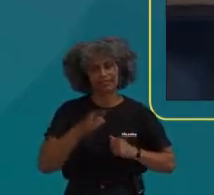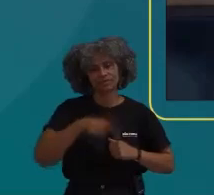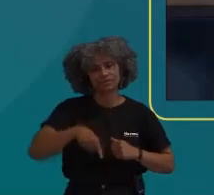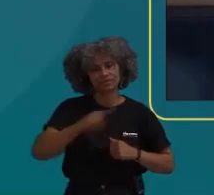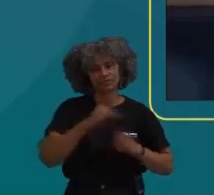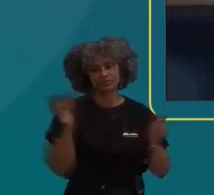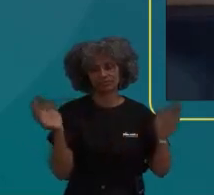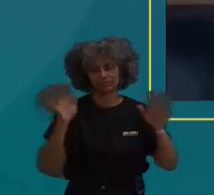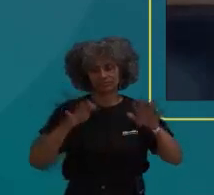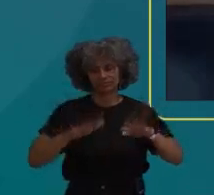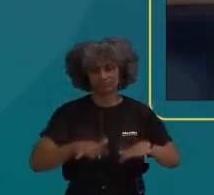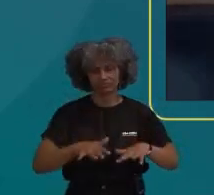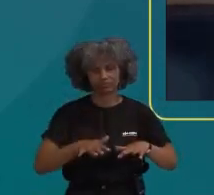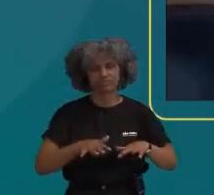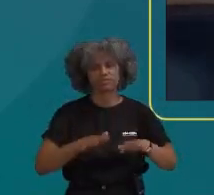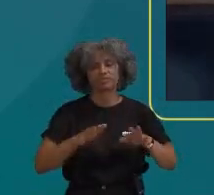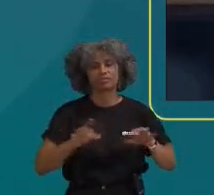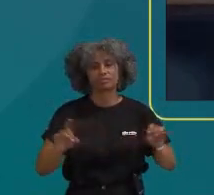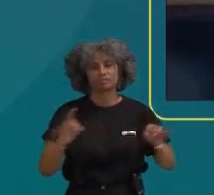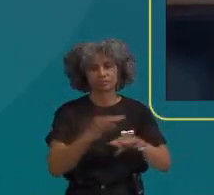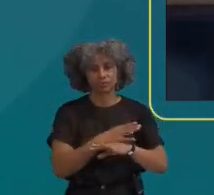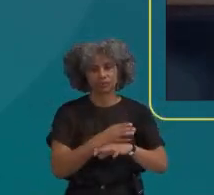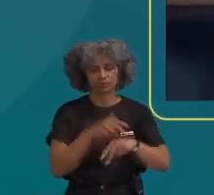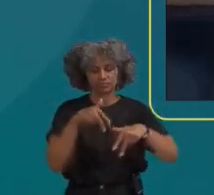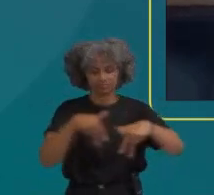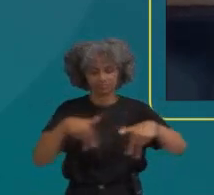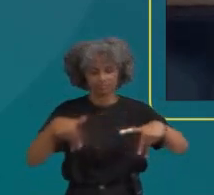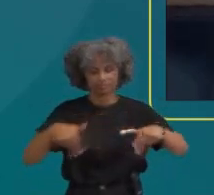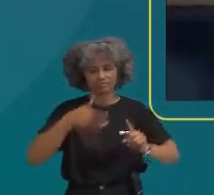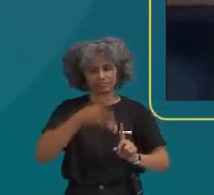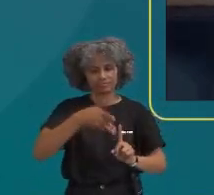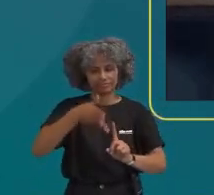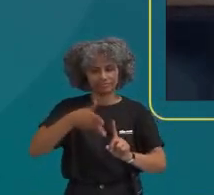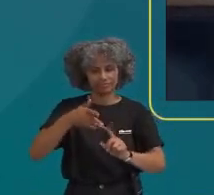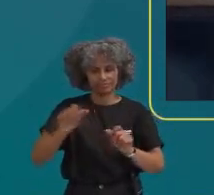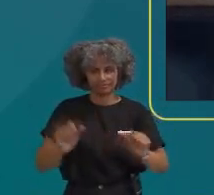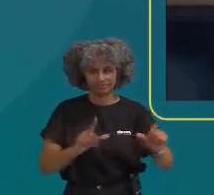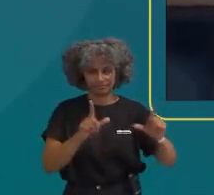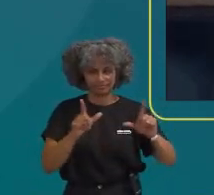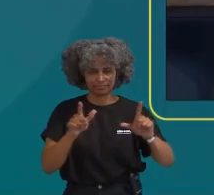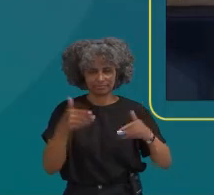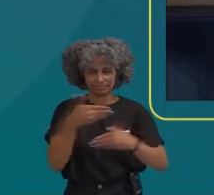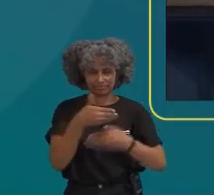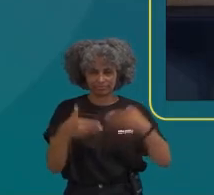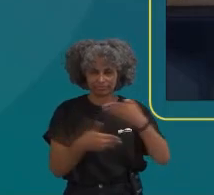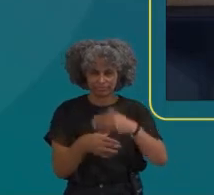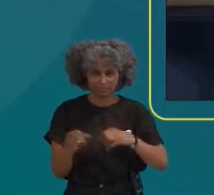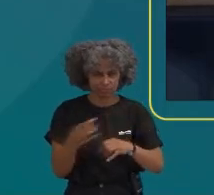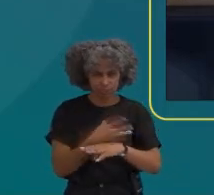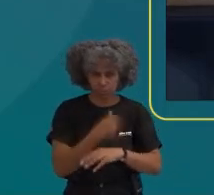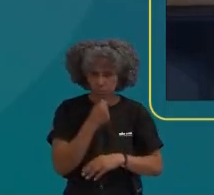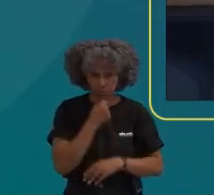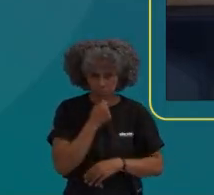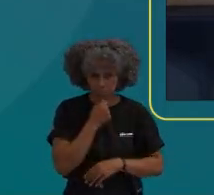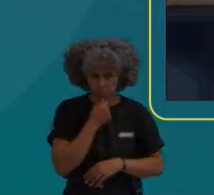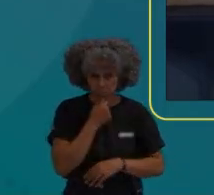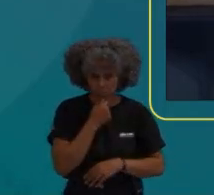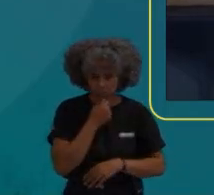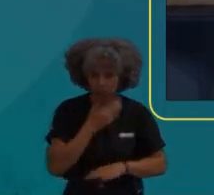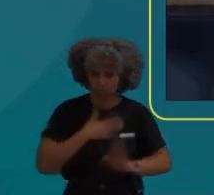your presentation? Not yet. We're working on it. Please bear with us.